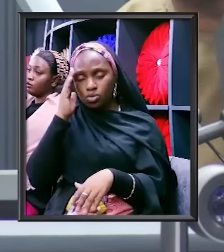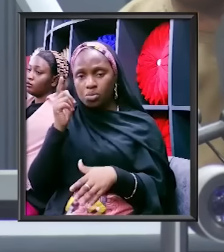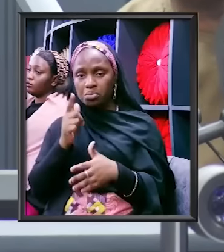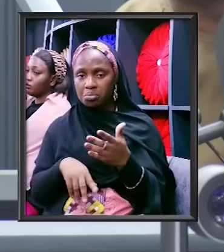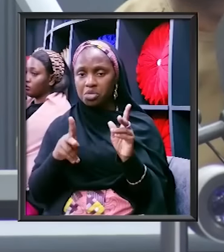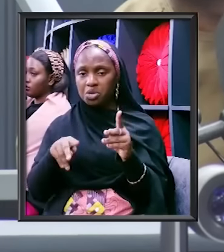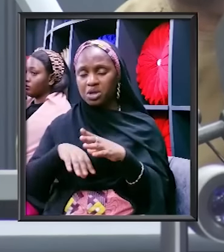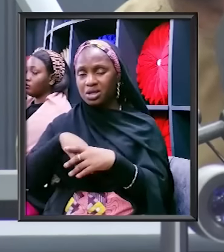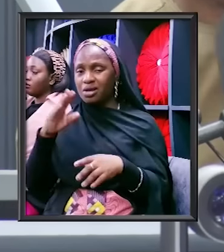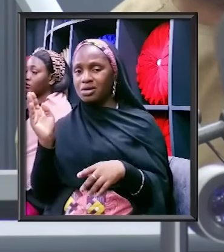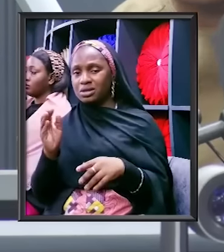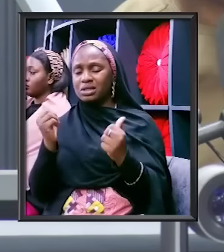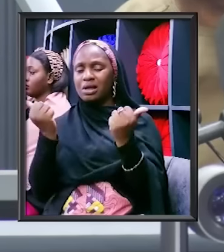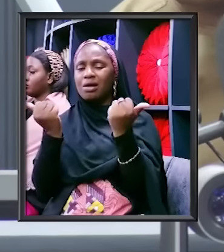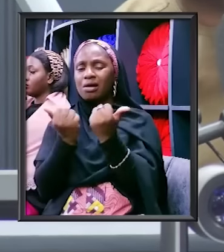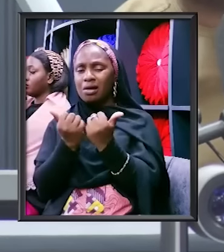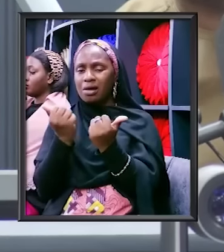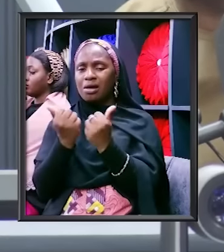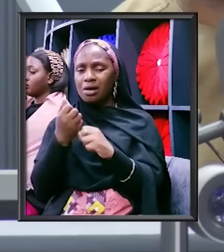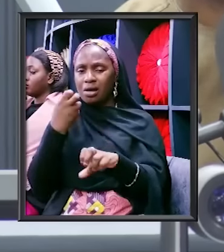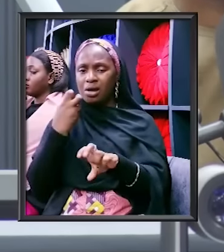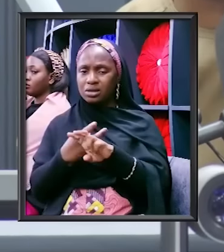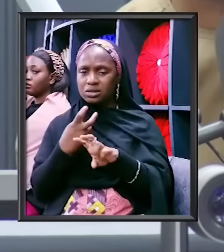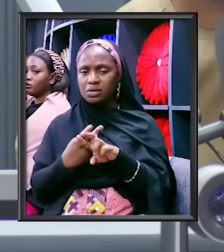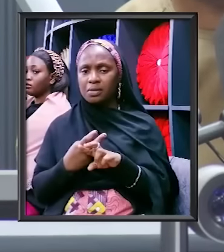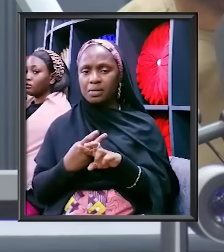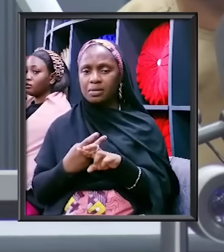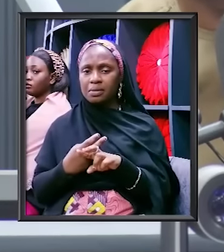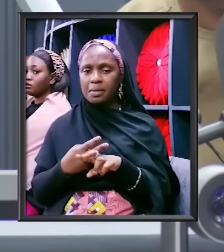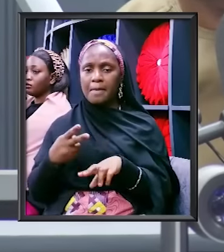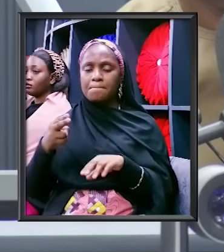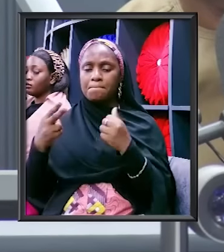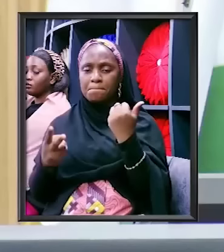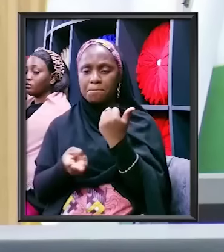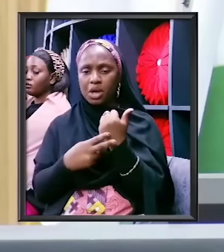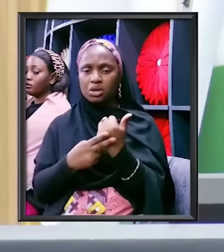outside, they suffer. Nigerians, bank take Nigerians, they play.